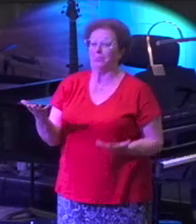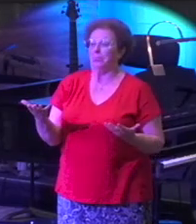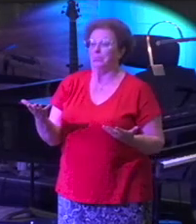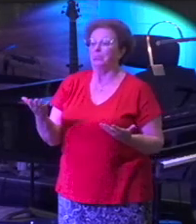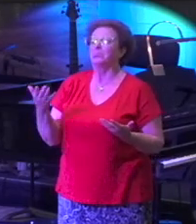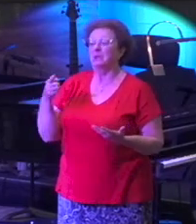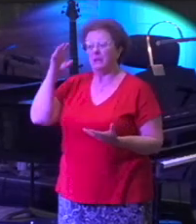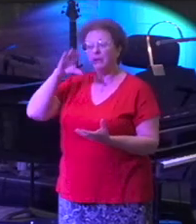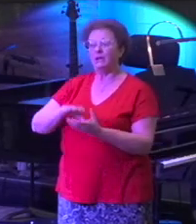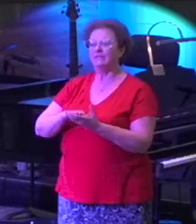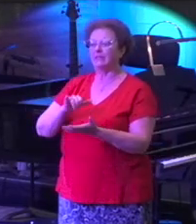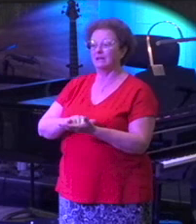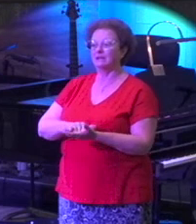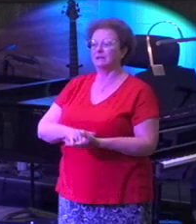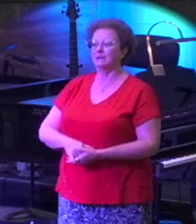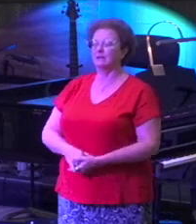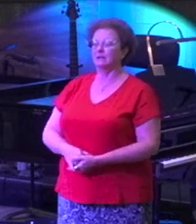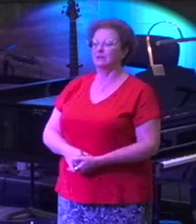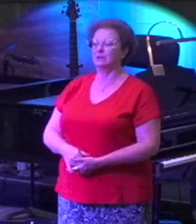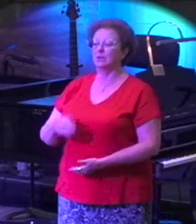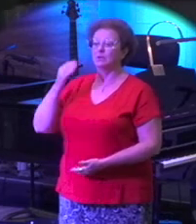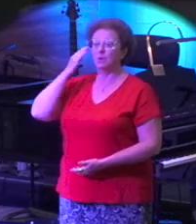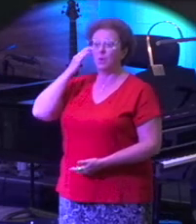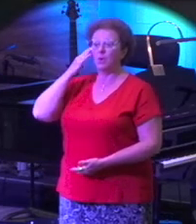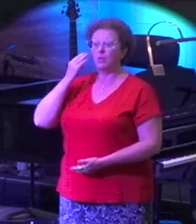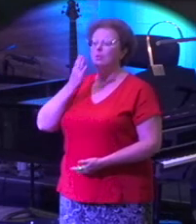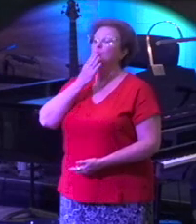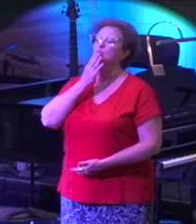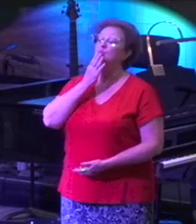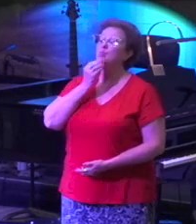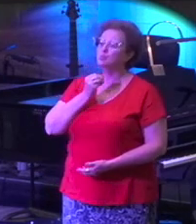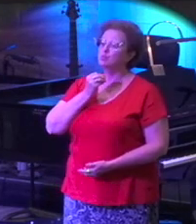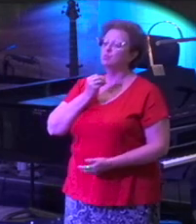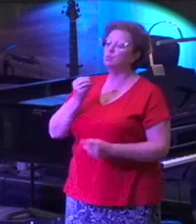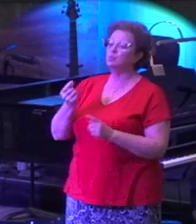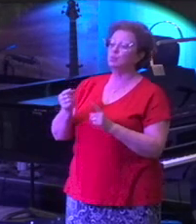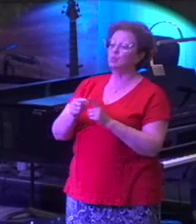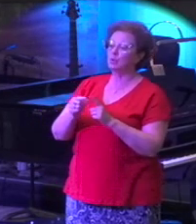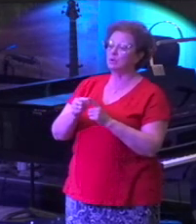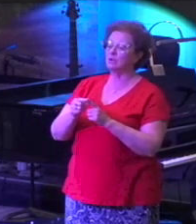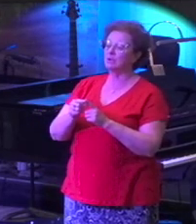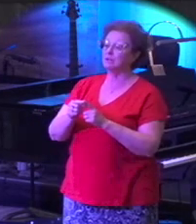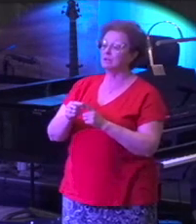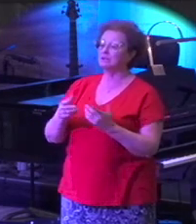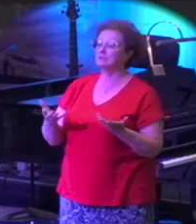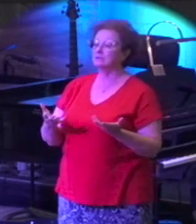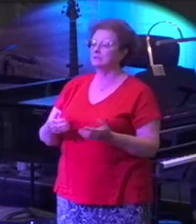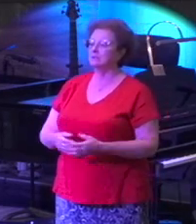was. Why? Because we know the Hebrew word for whale, and that wasn't it. Guess what word they used? They used this word in